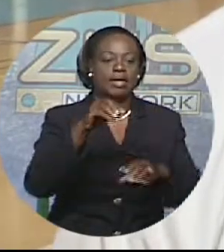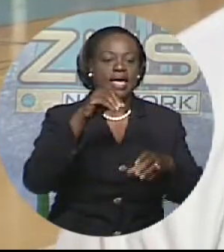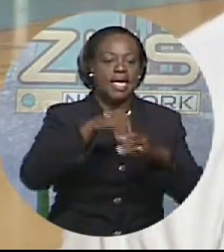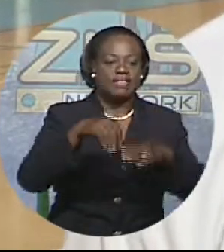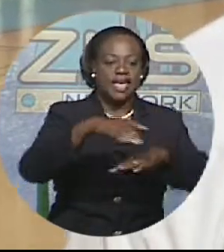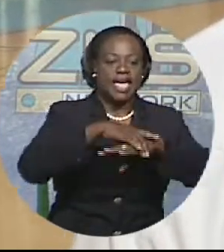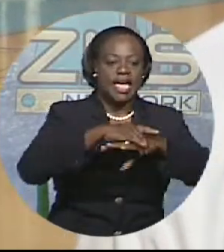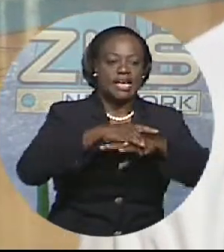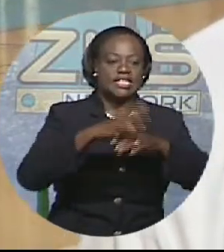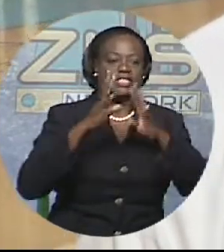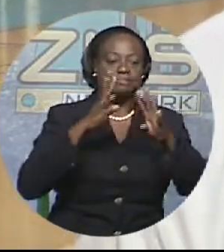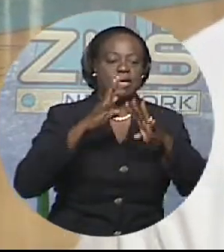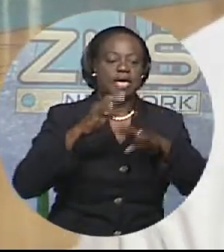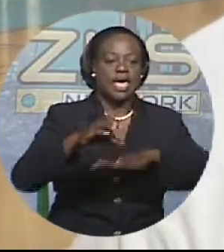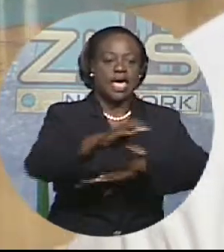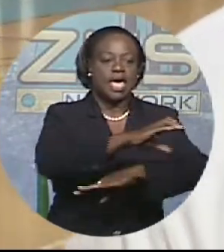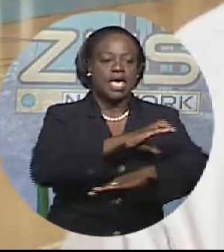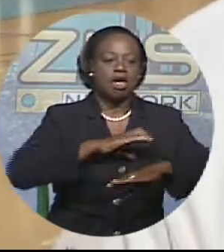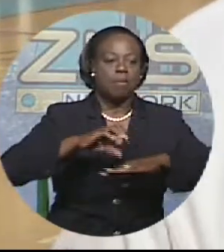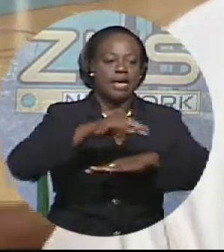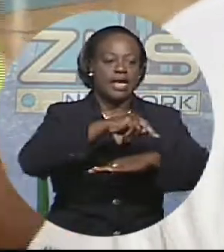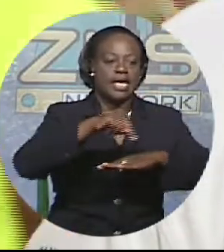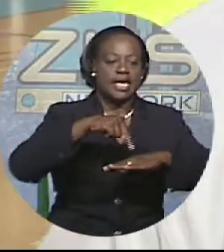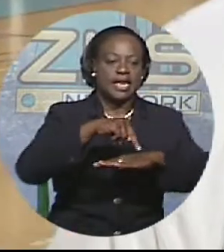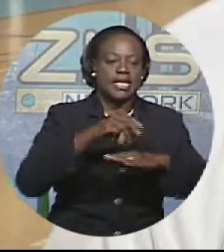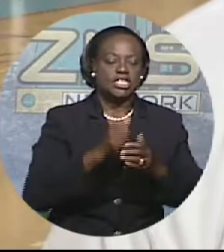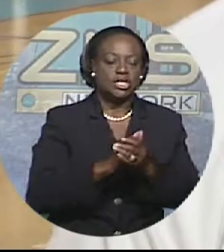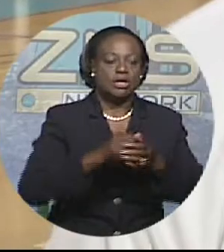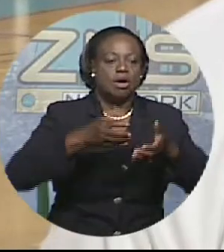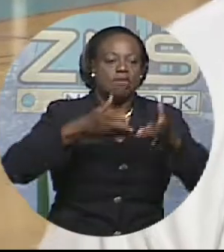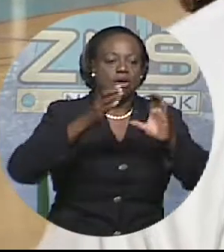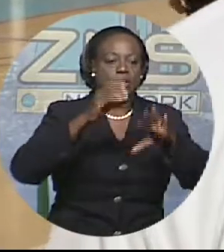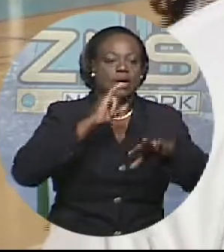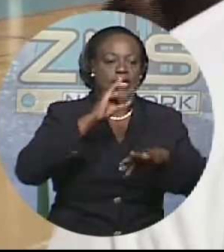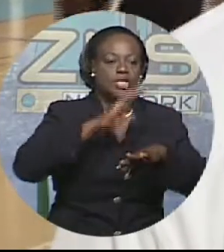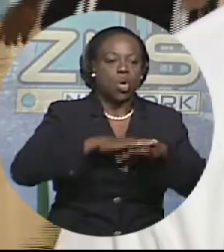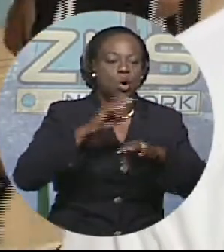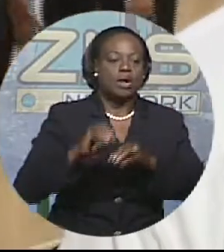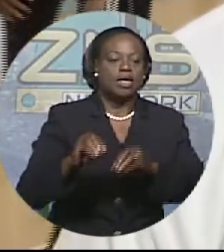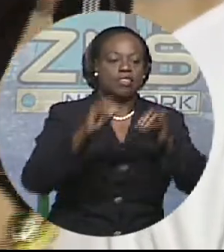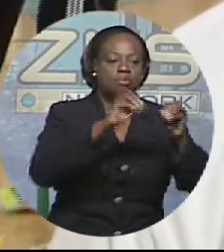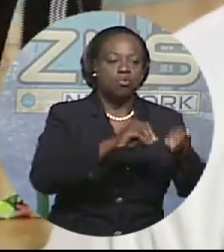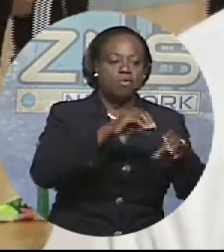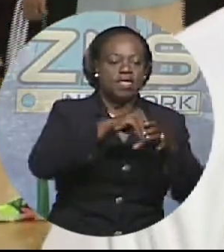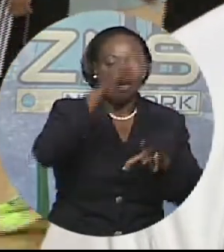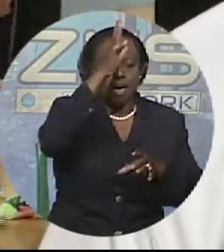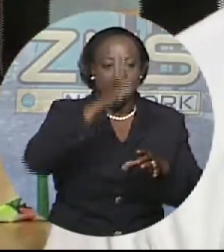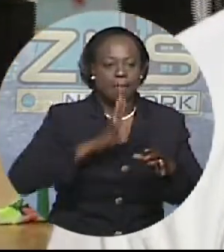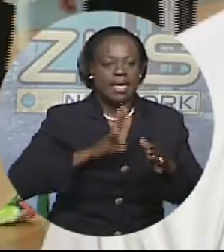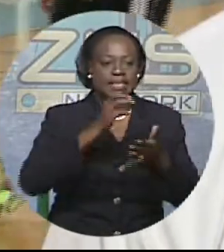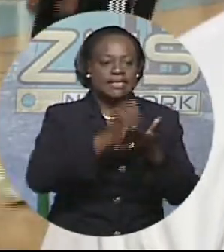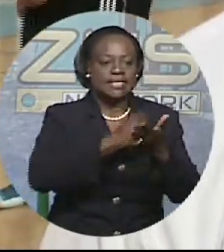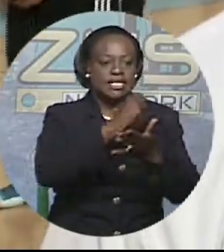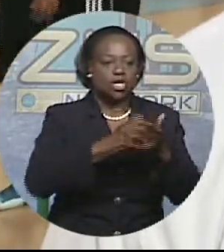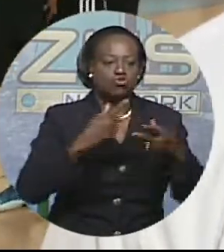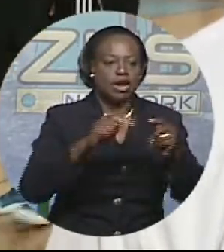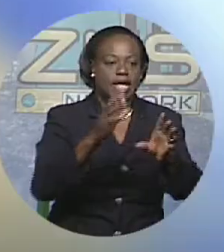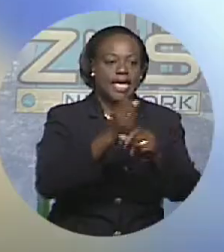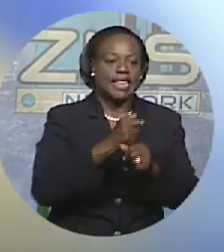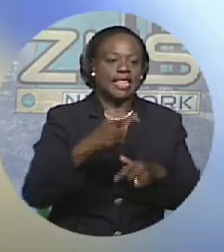We have just qualified for the CAC in November. So volleyball is on the move in the men's section. We're just trying to get our ladies up to